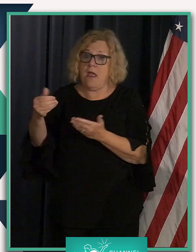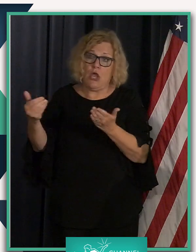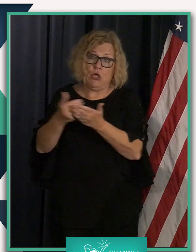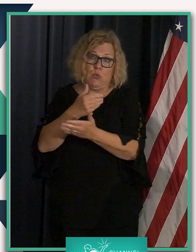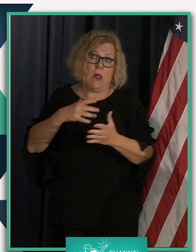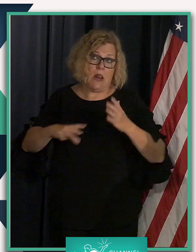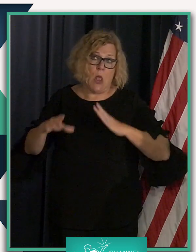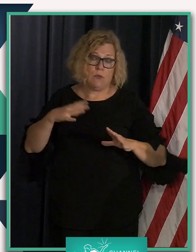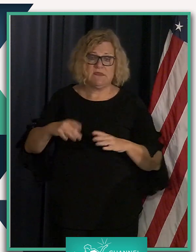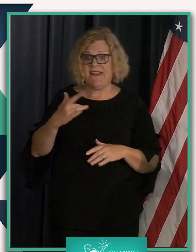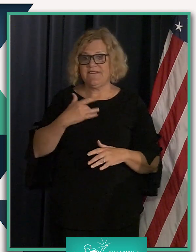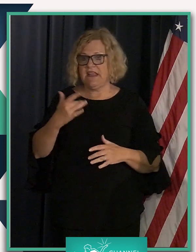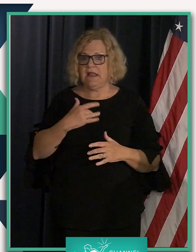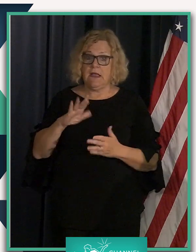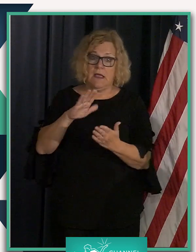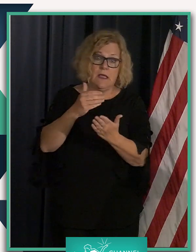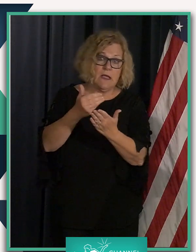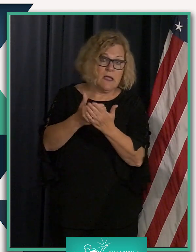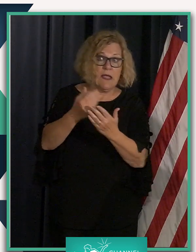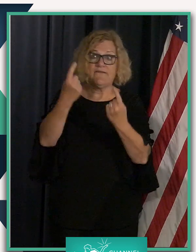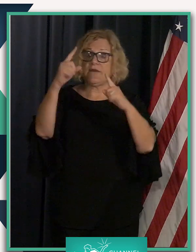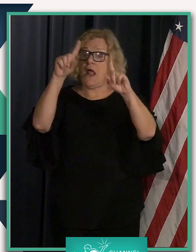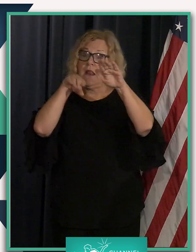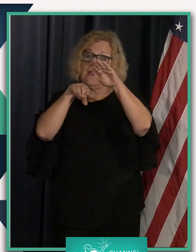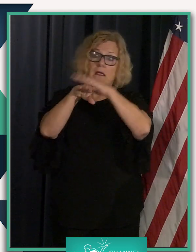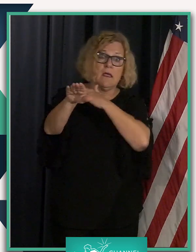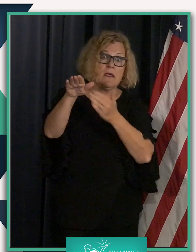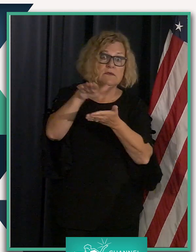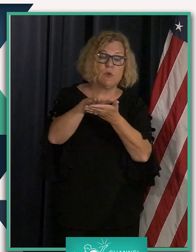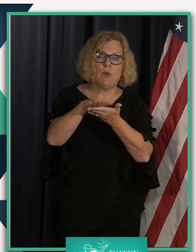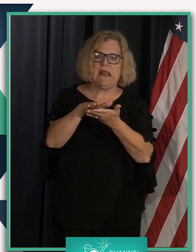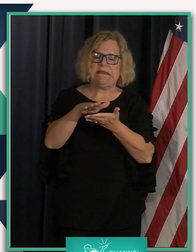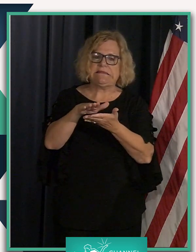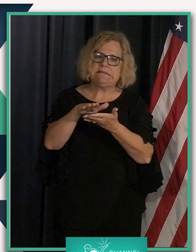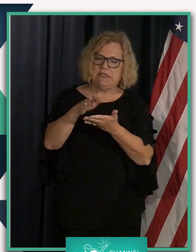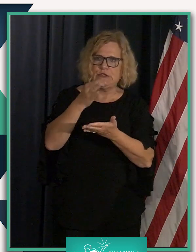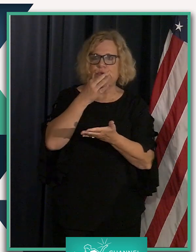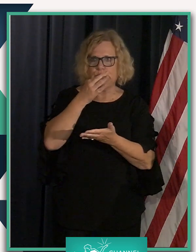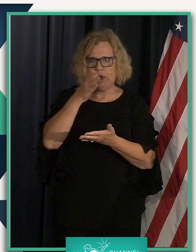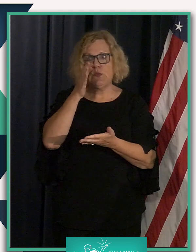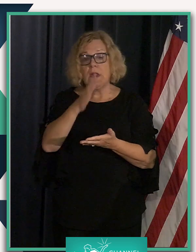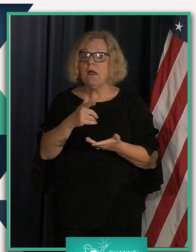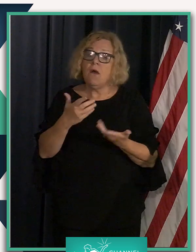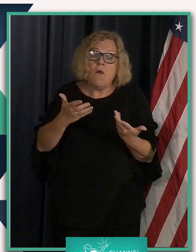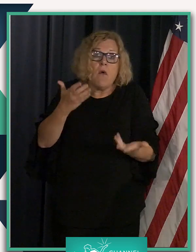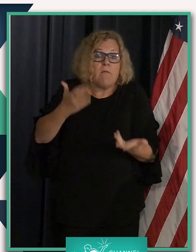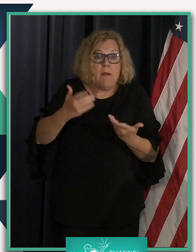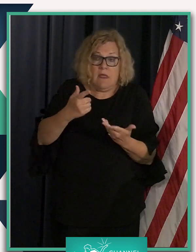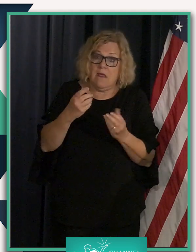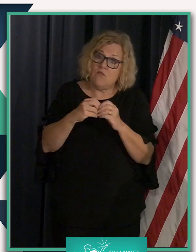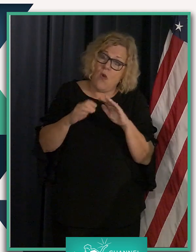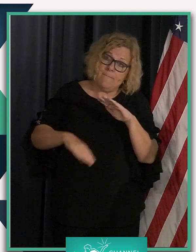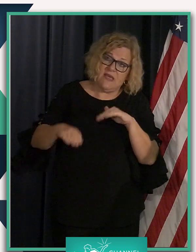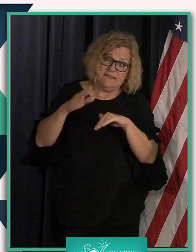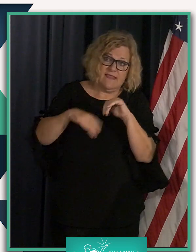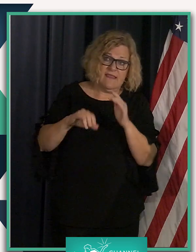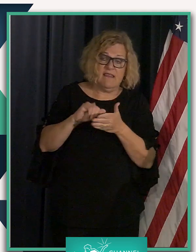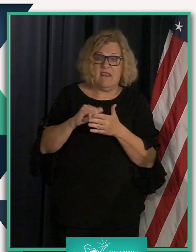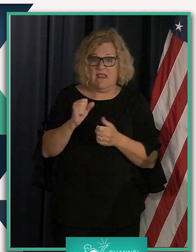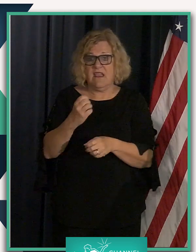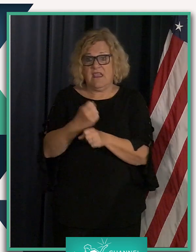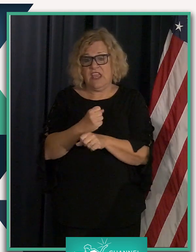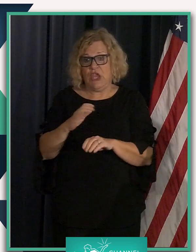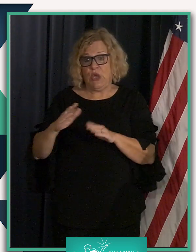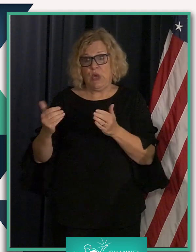set of clothes so they feel good when they get to finally go back to school very shortly. Or maybe it's something more basic. Getting them a